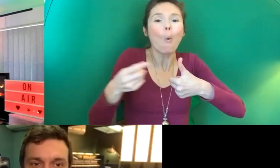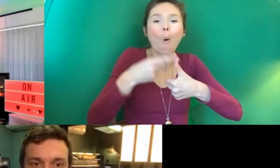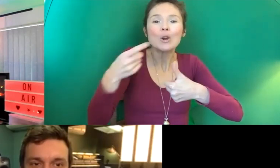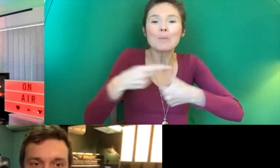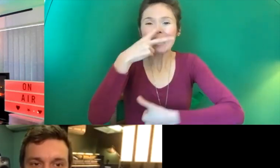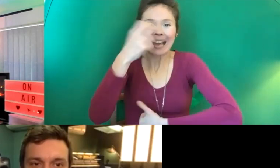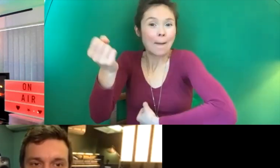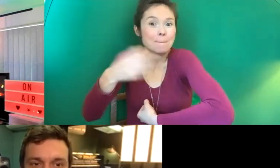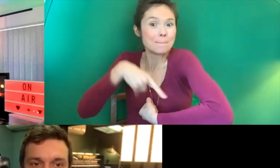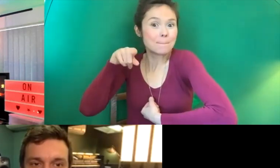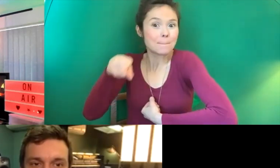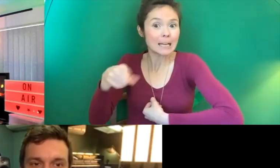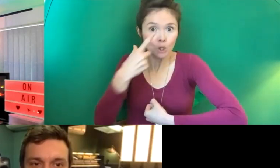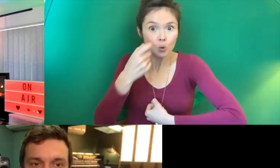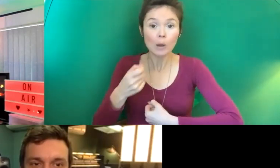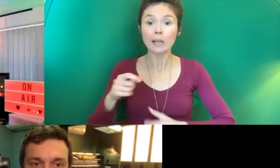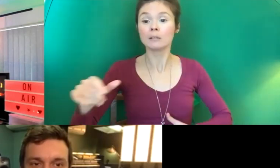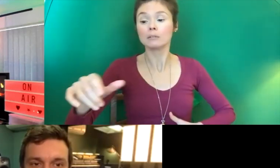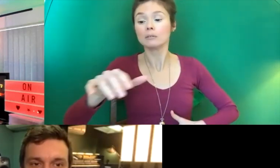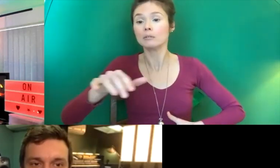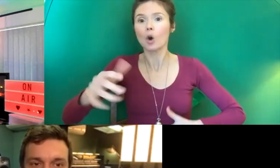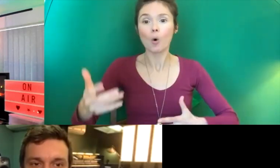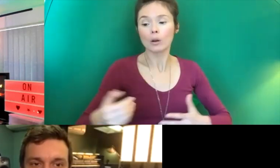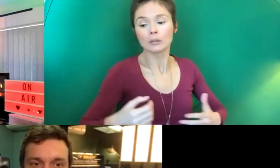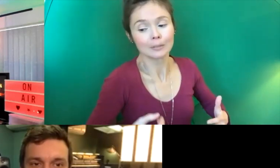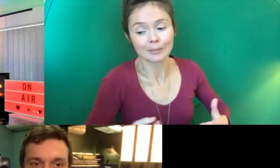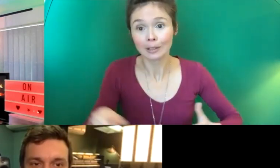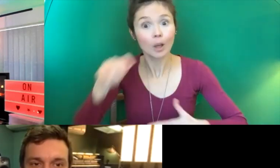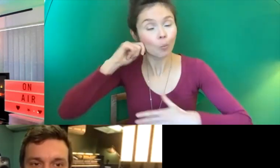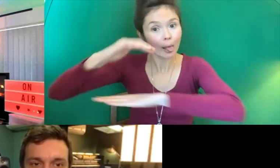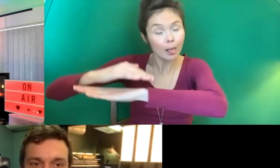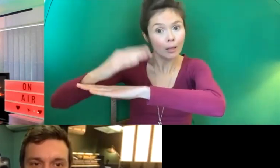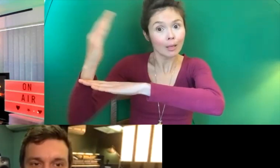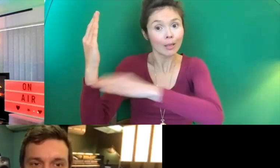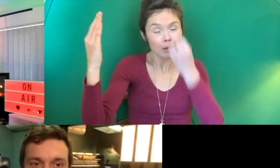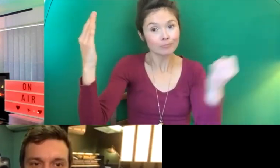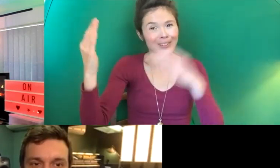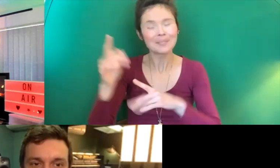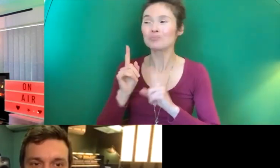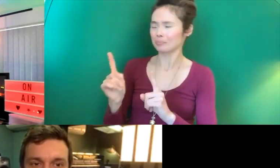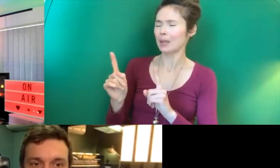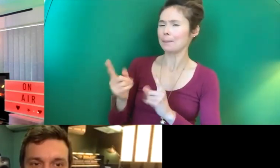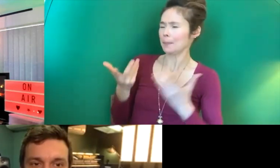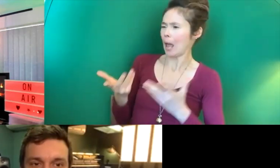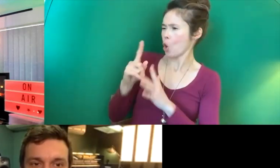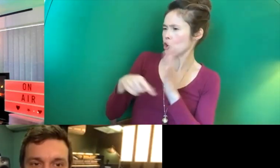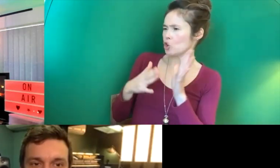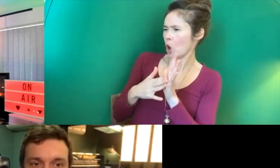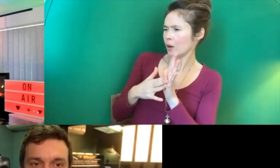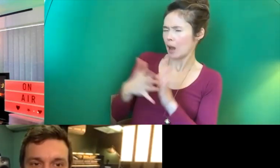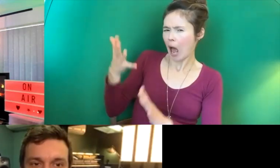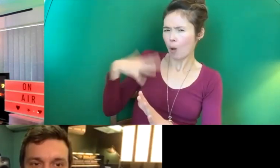they're really taking on the smaller details now, which was just amazing. John, I think what you said there are two things that I'd kind of like